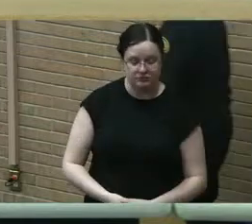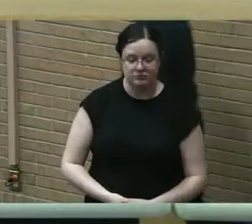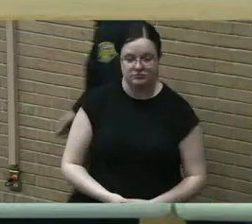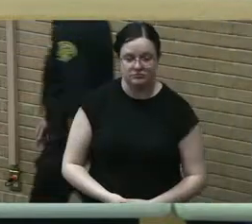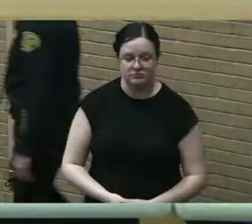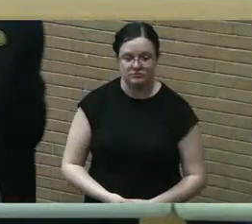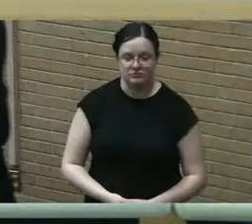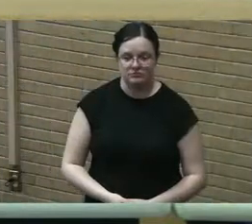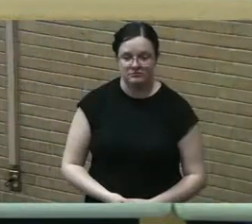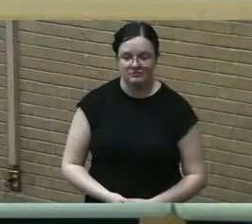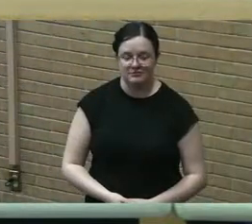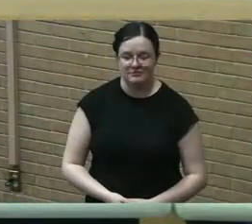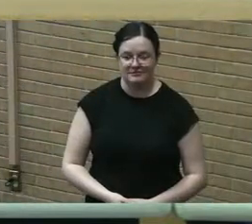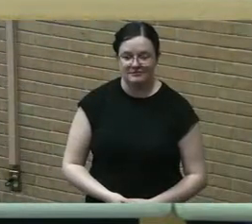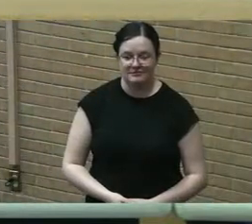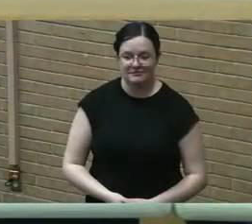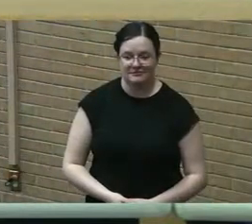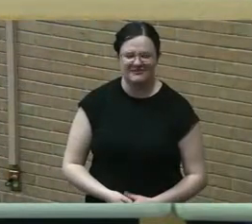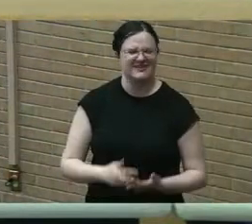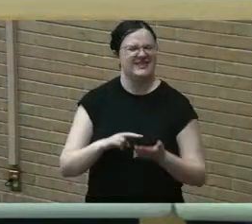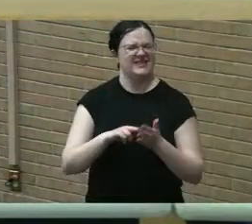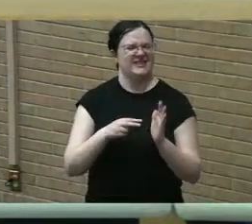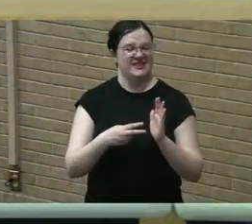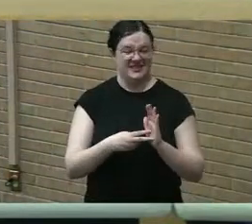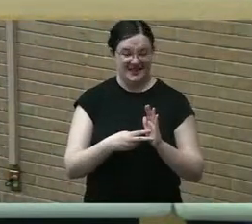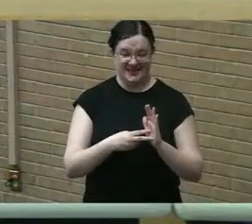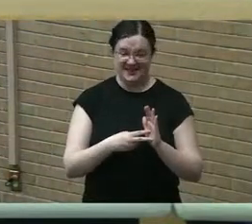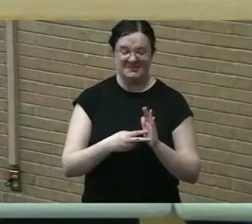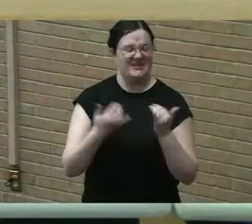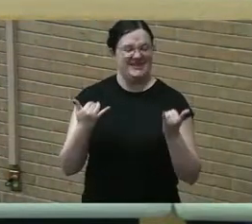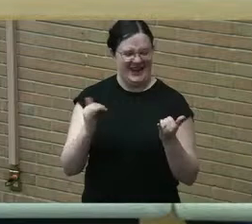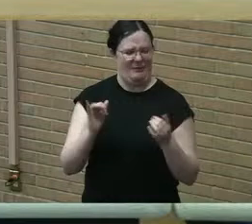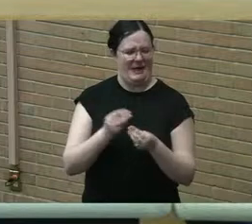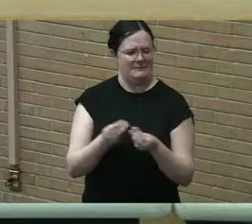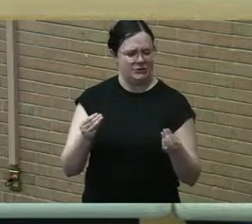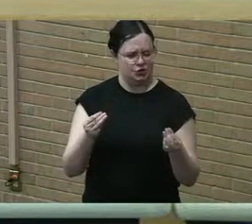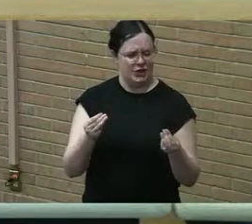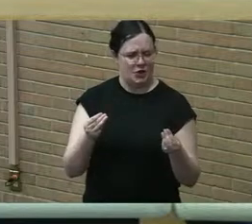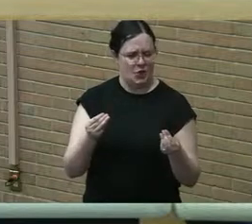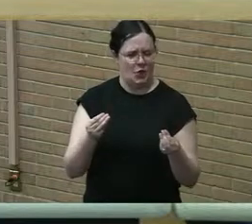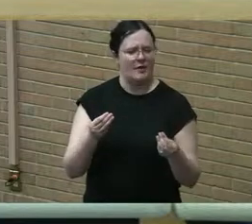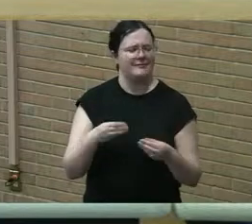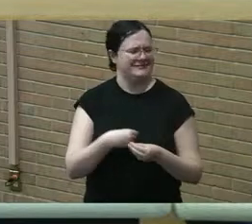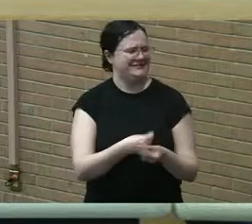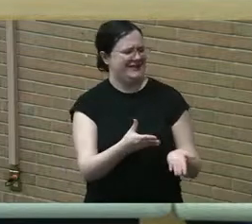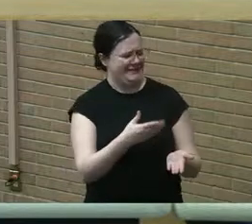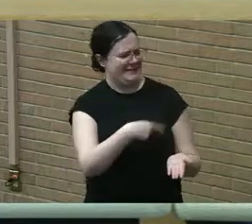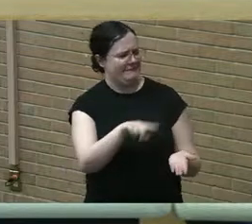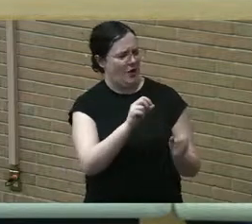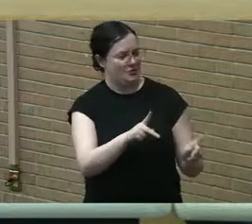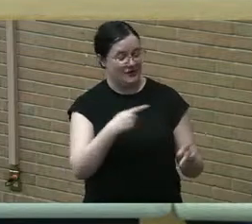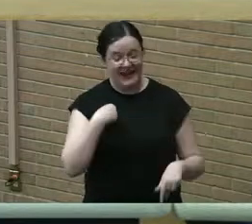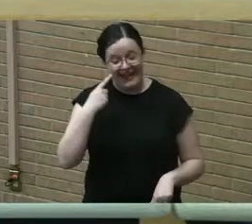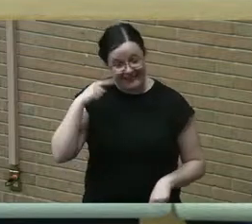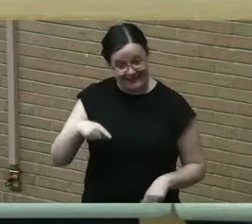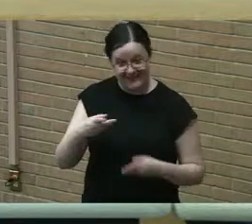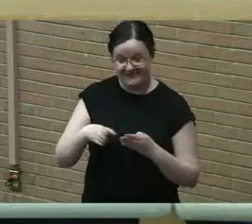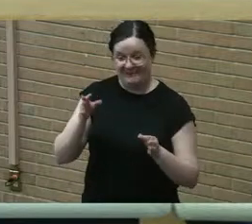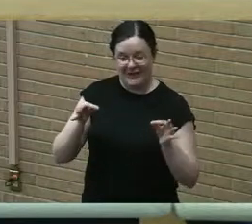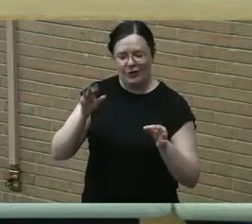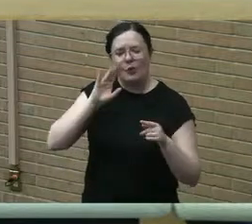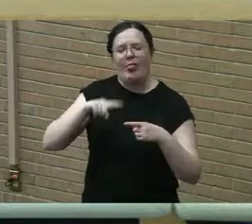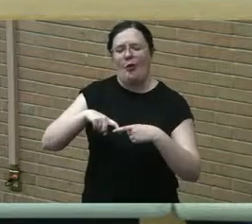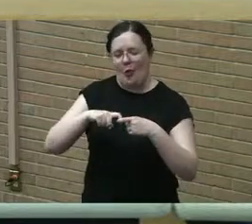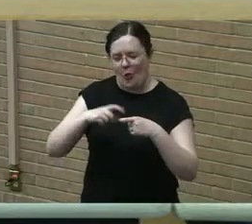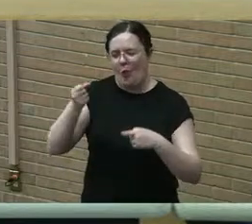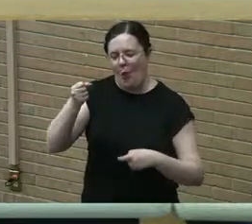to give that material and to give everybody the opportunity to have seen it. I think we're going to hold this public hearing open one more cycle,